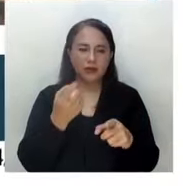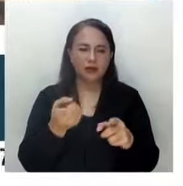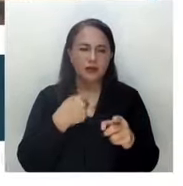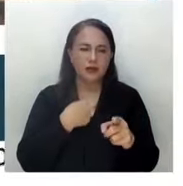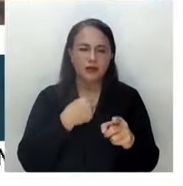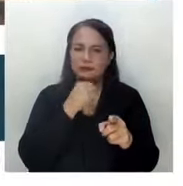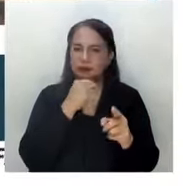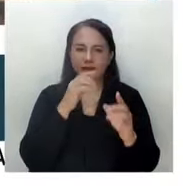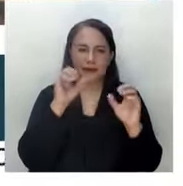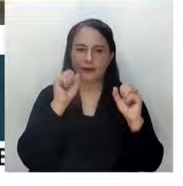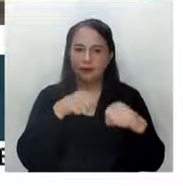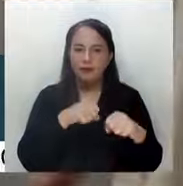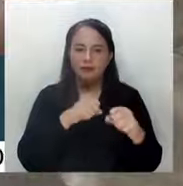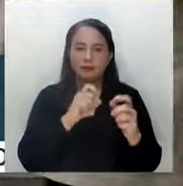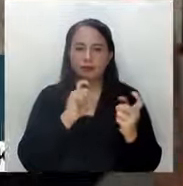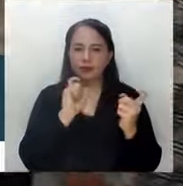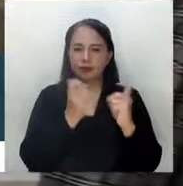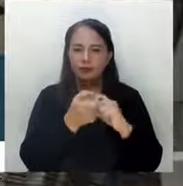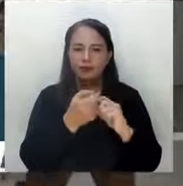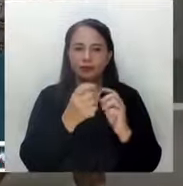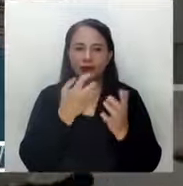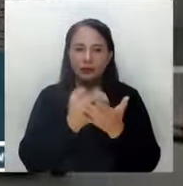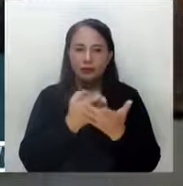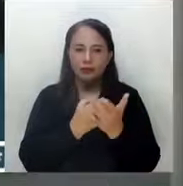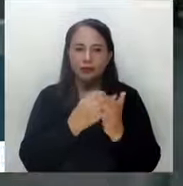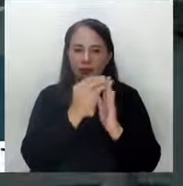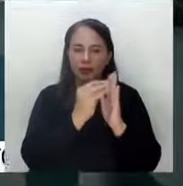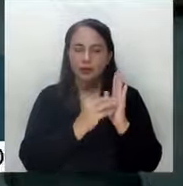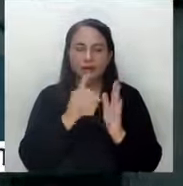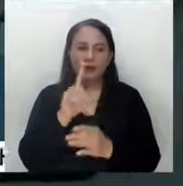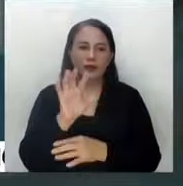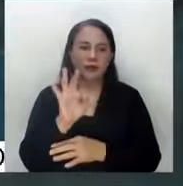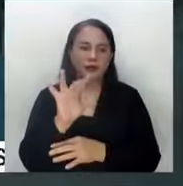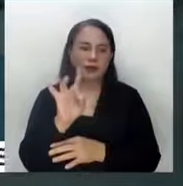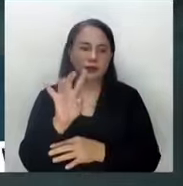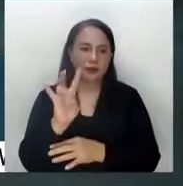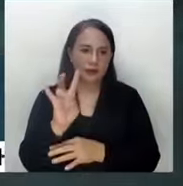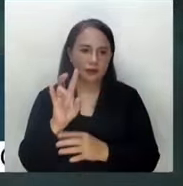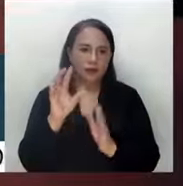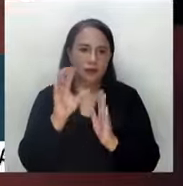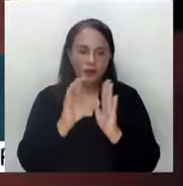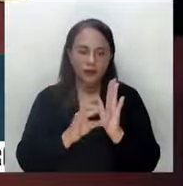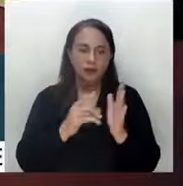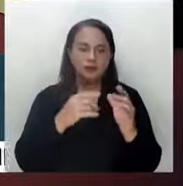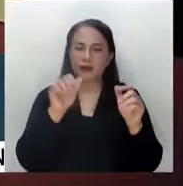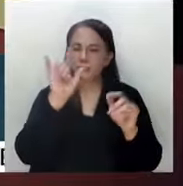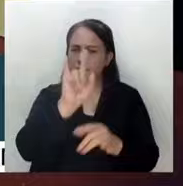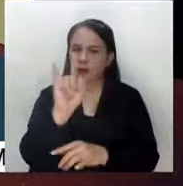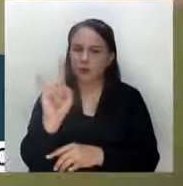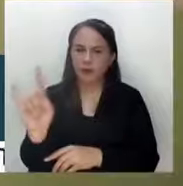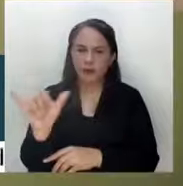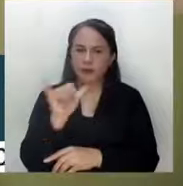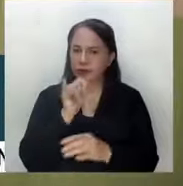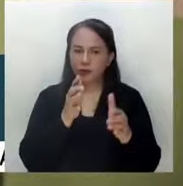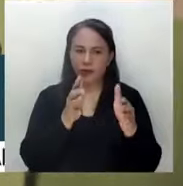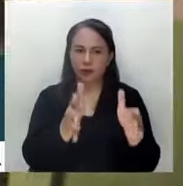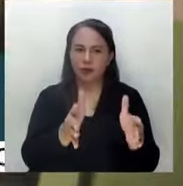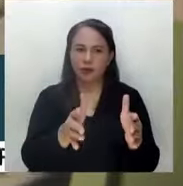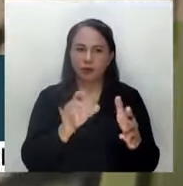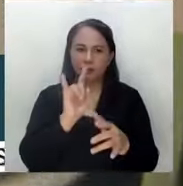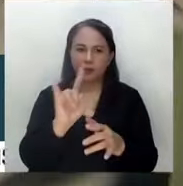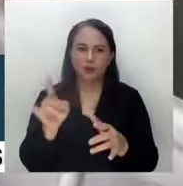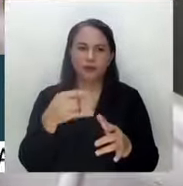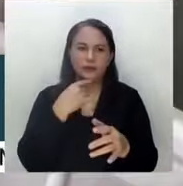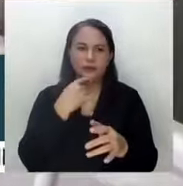of amending the economic provisions of the 1987 Constitution, the ad is not the way to promote it. He also slams efforts